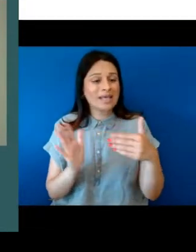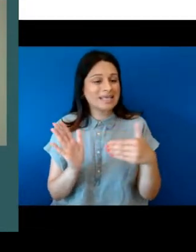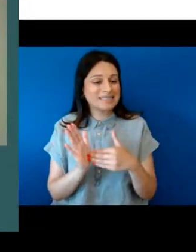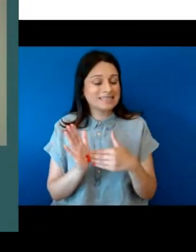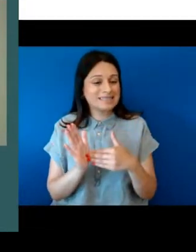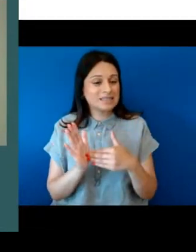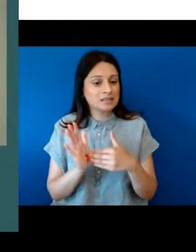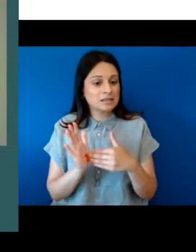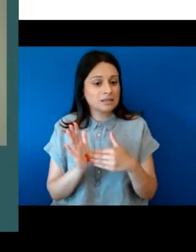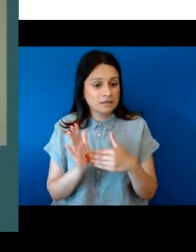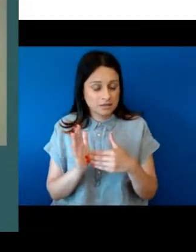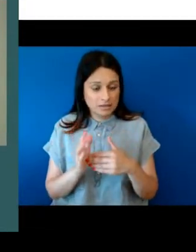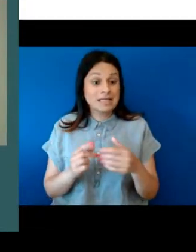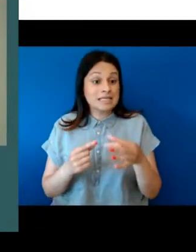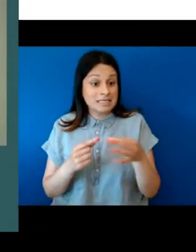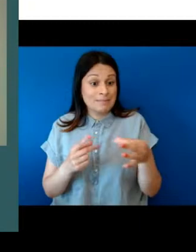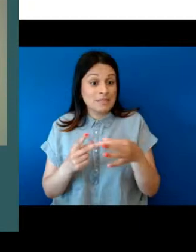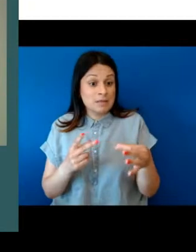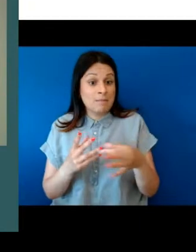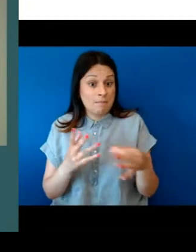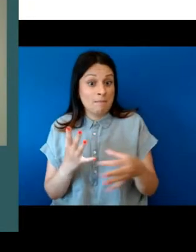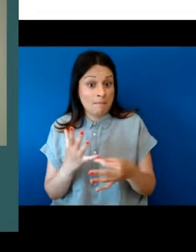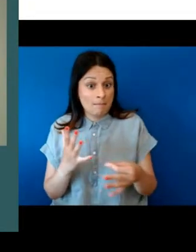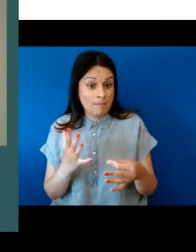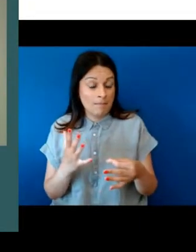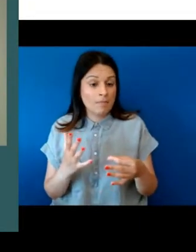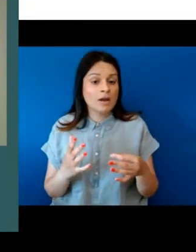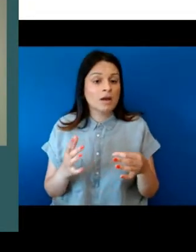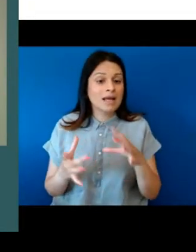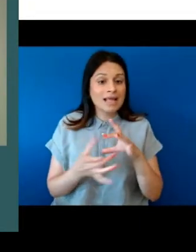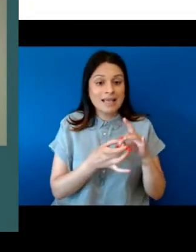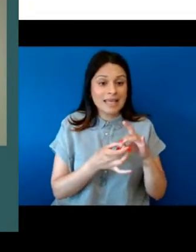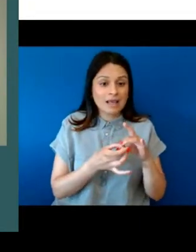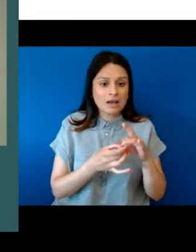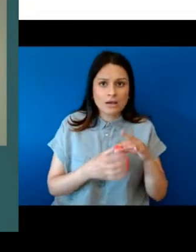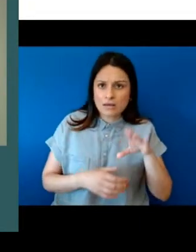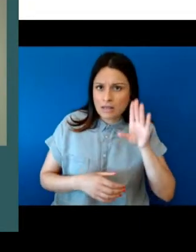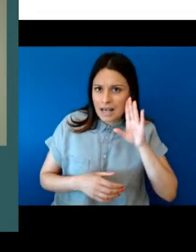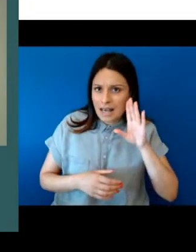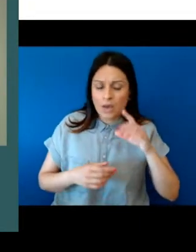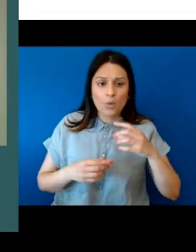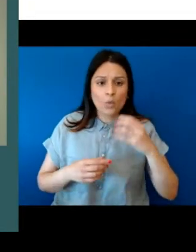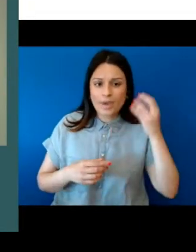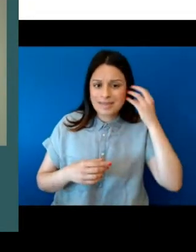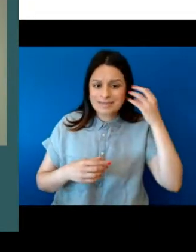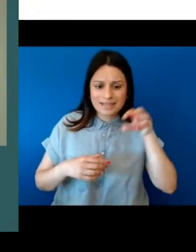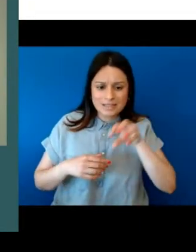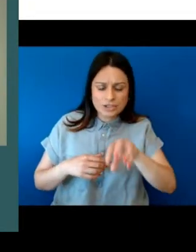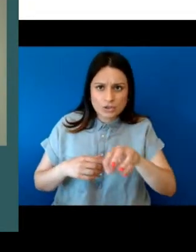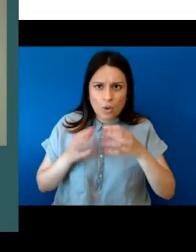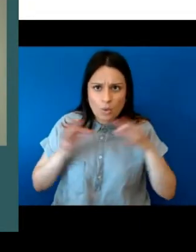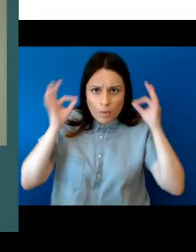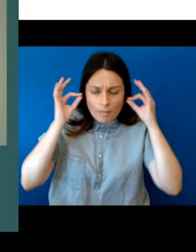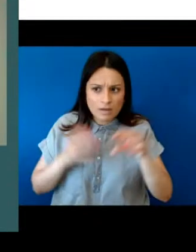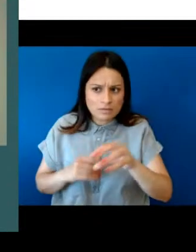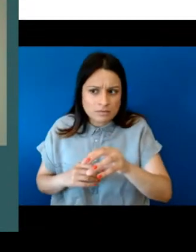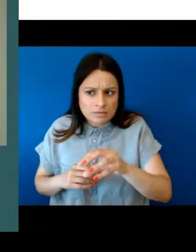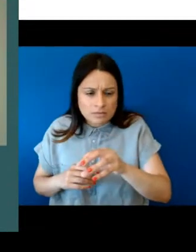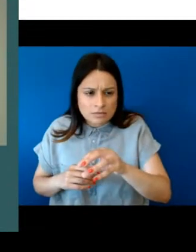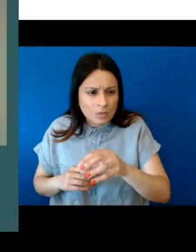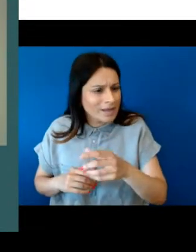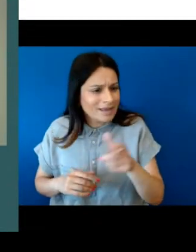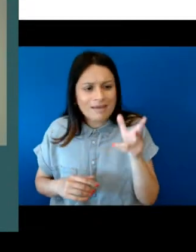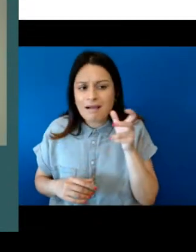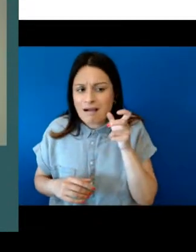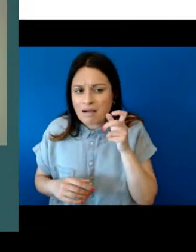wheeze often is only heard on auscultation, so that's listening with a stethoscope. And patients may not be able to know what actually